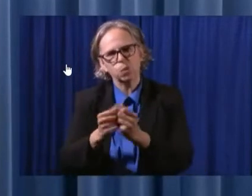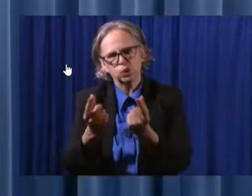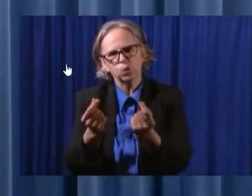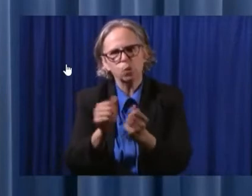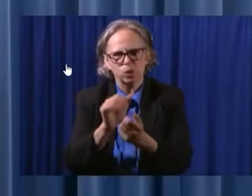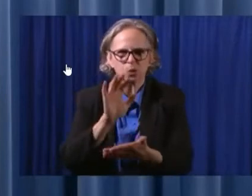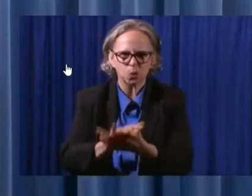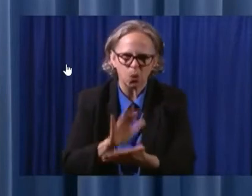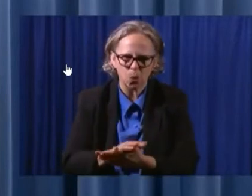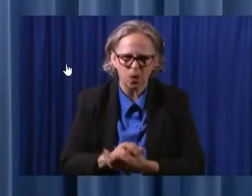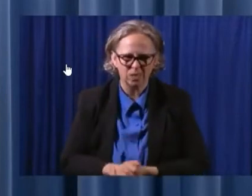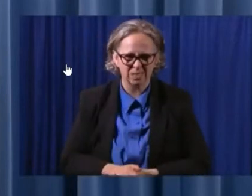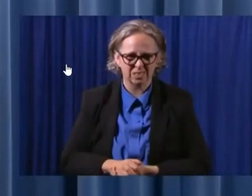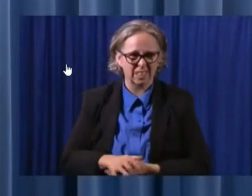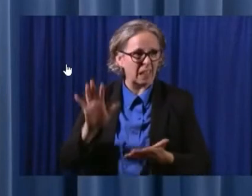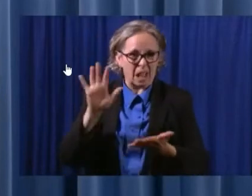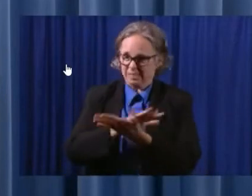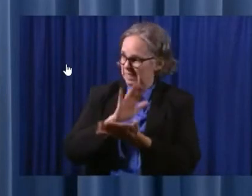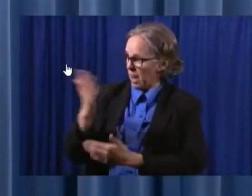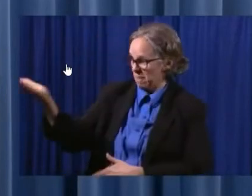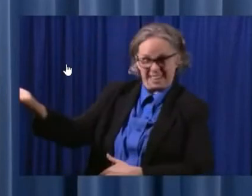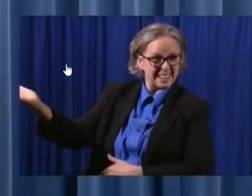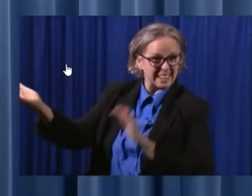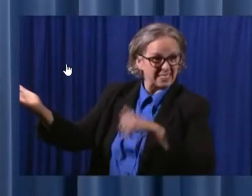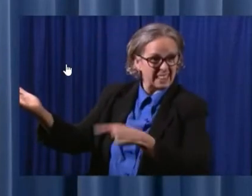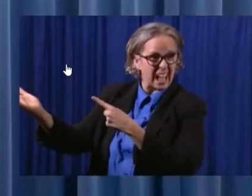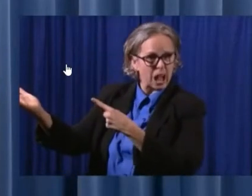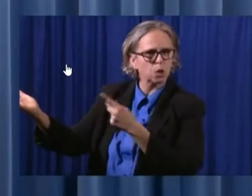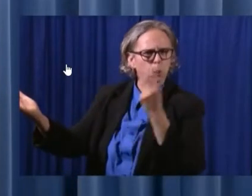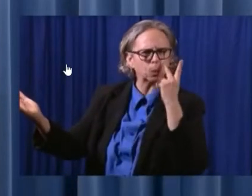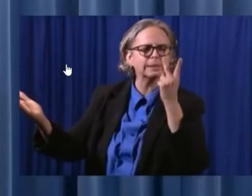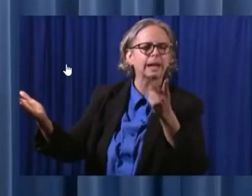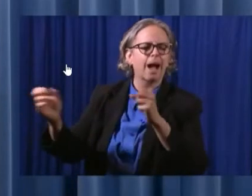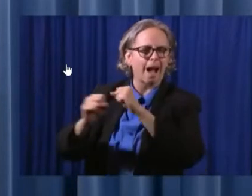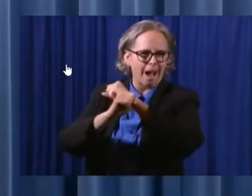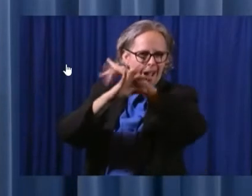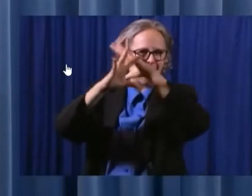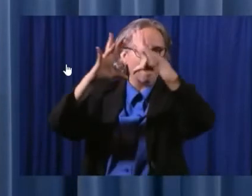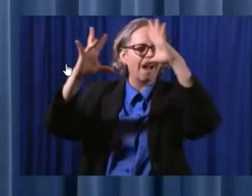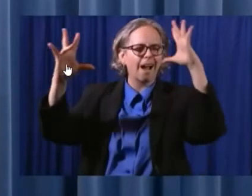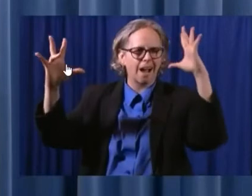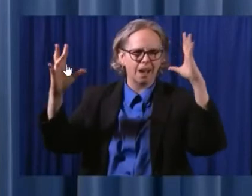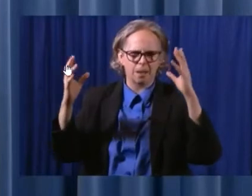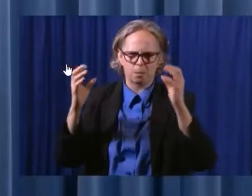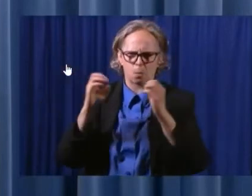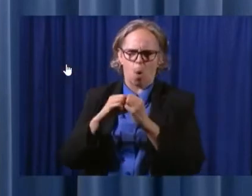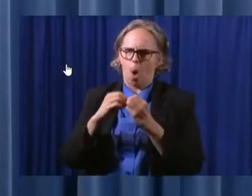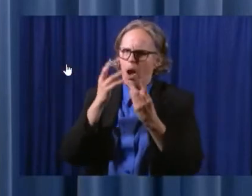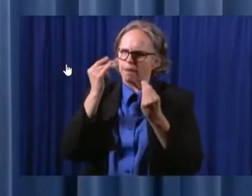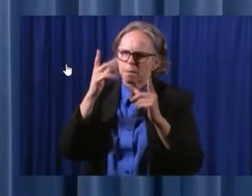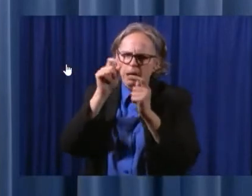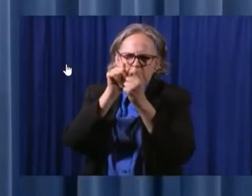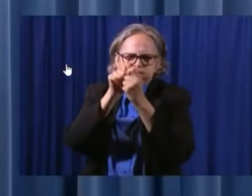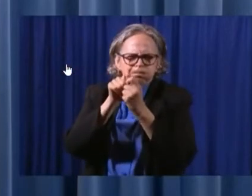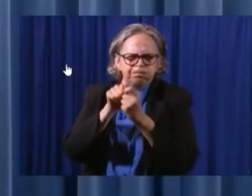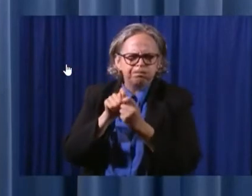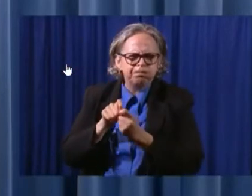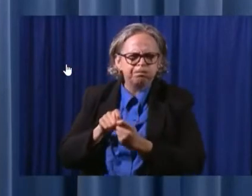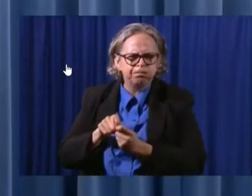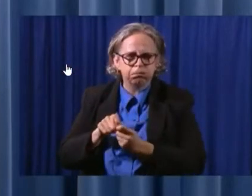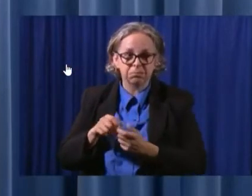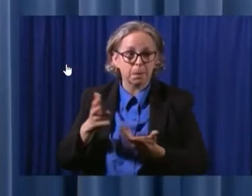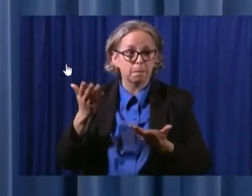and you open it up, you're going to see a lot of places where you flip for additional information. This is sometimes the CDC, it may